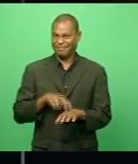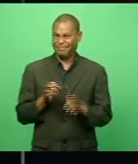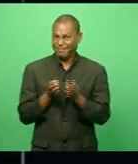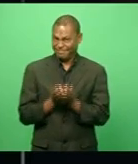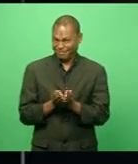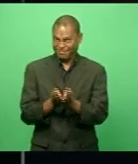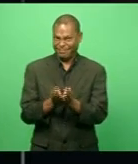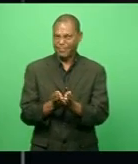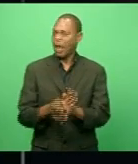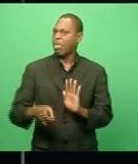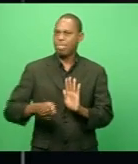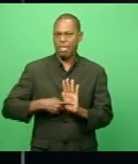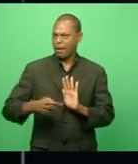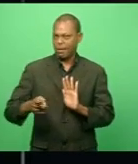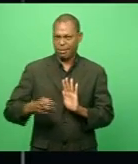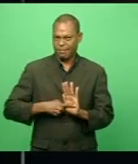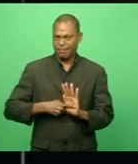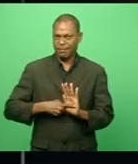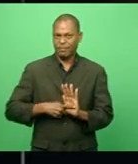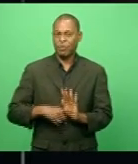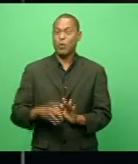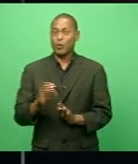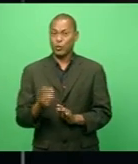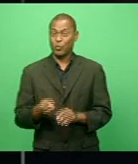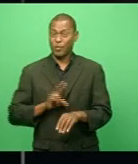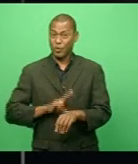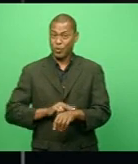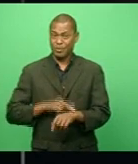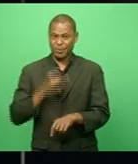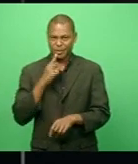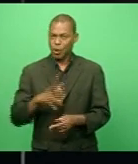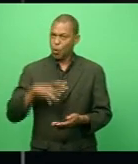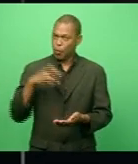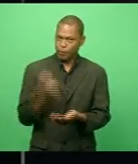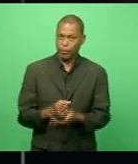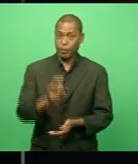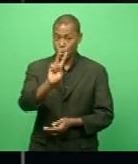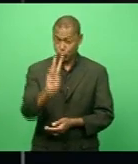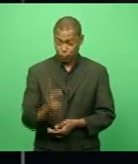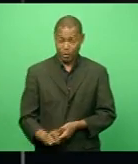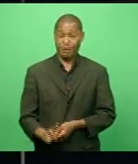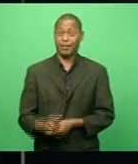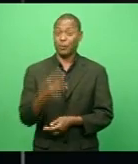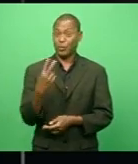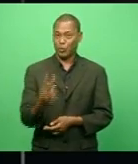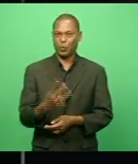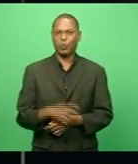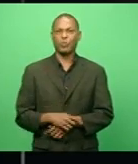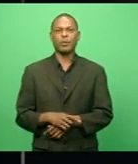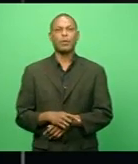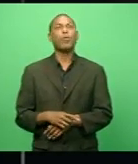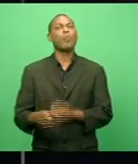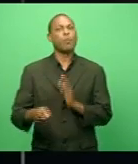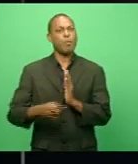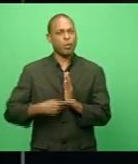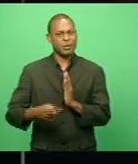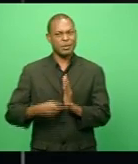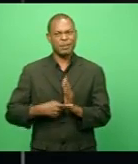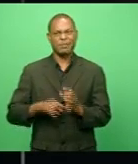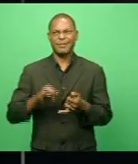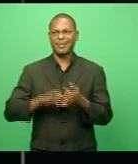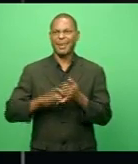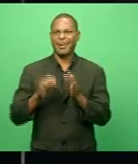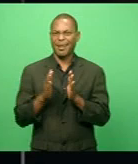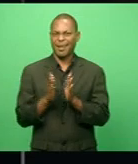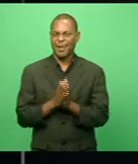negative. Health Minister Dr. Ifiremi Wangainambete made the confirmation today as 2 members on board the vessel tested positive for coronavirus on